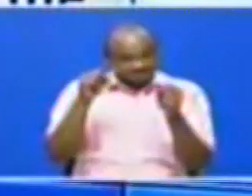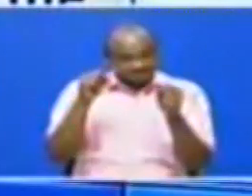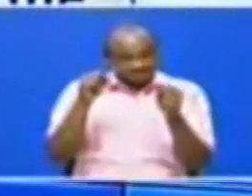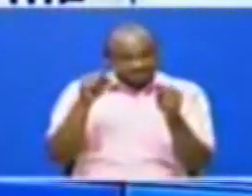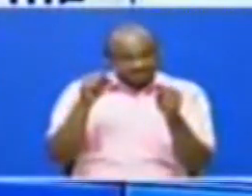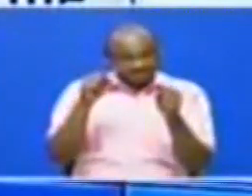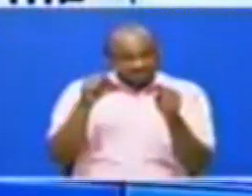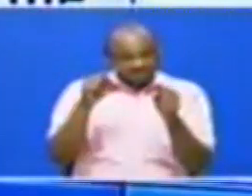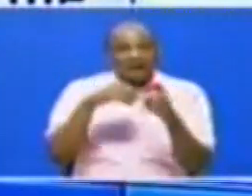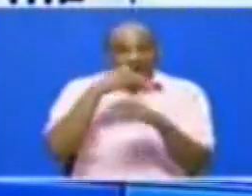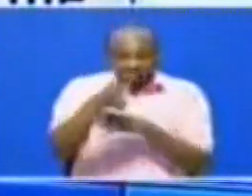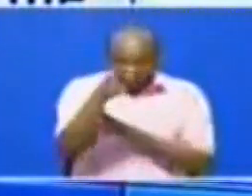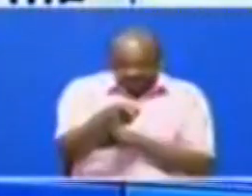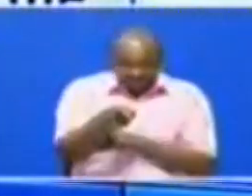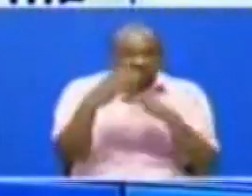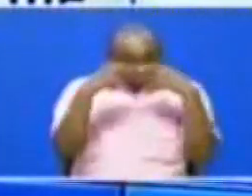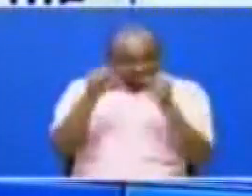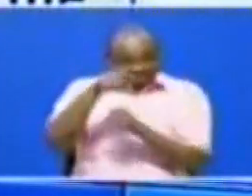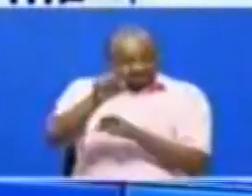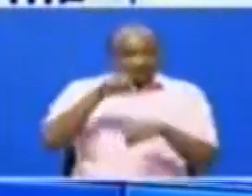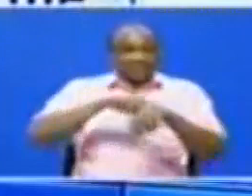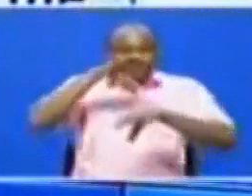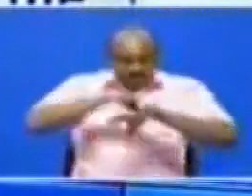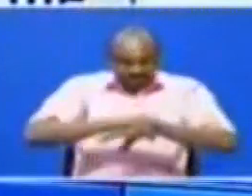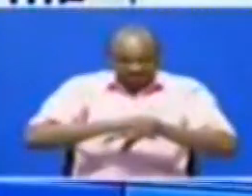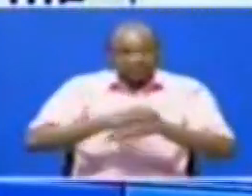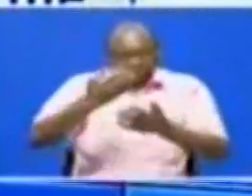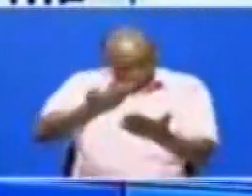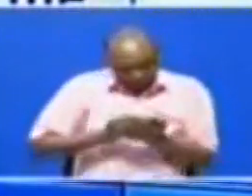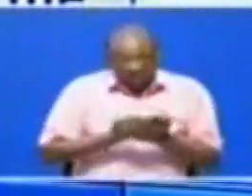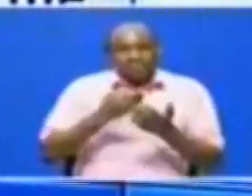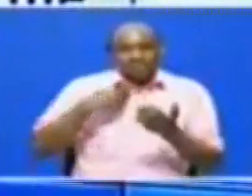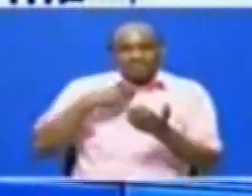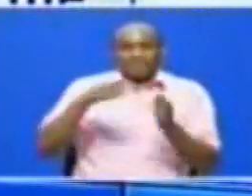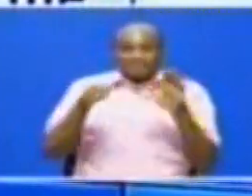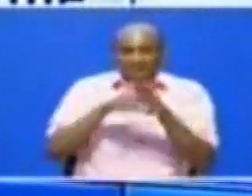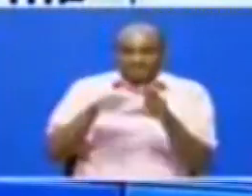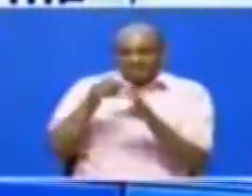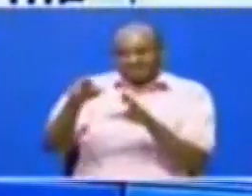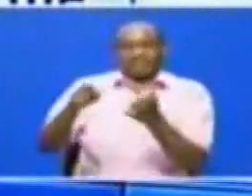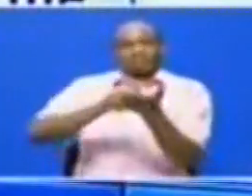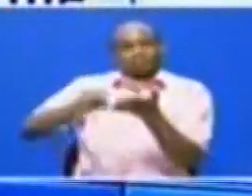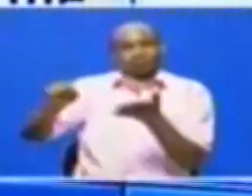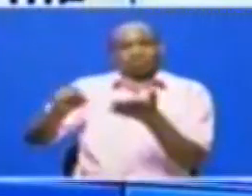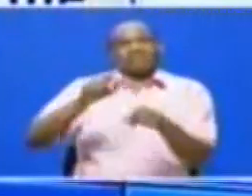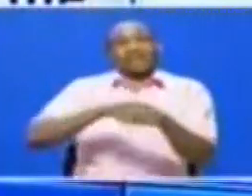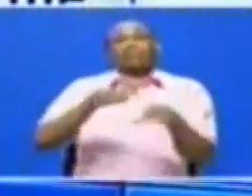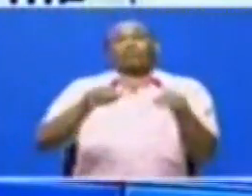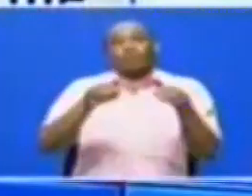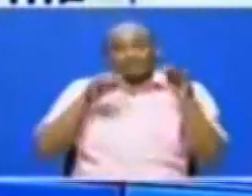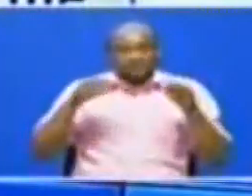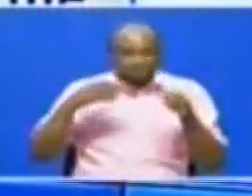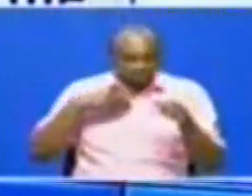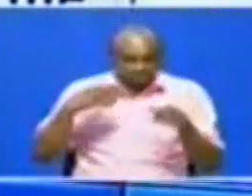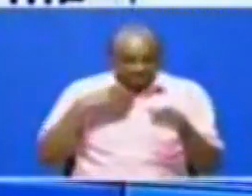there you go. And then afterwards, the President, after receiving the petition, may suspend the member office holder pending the outcome of the